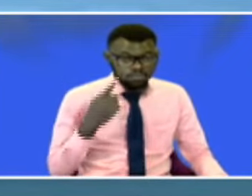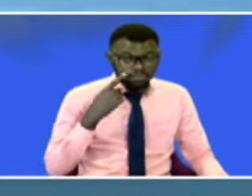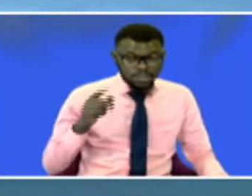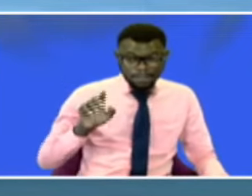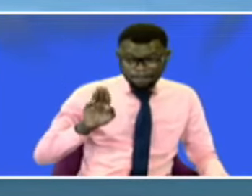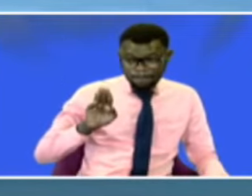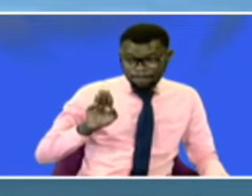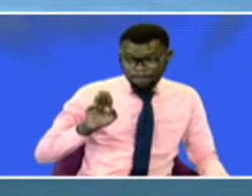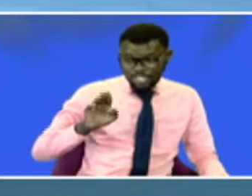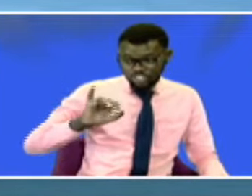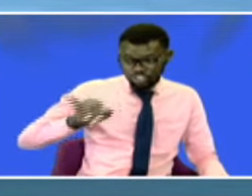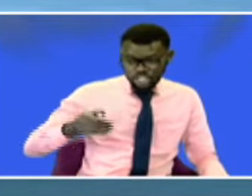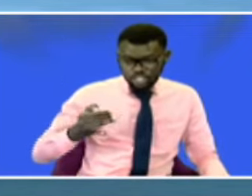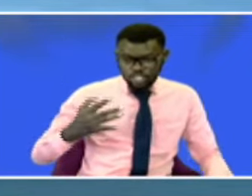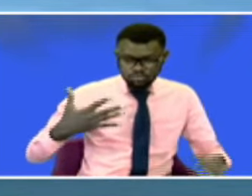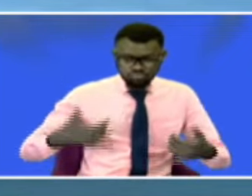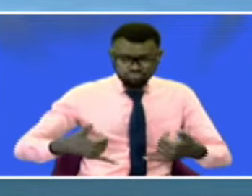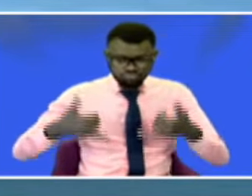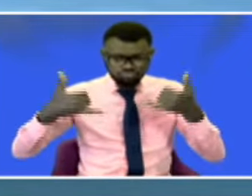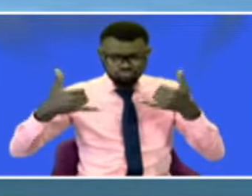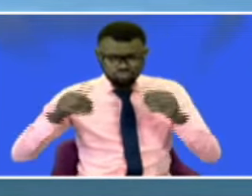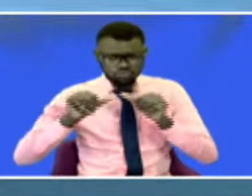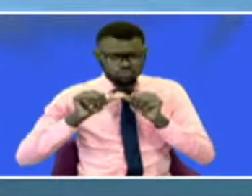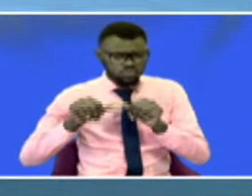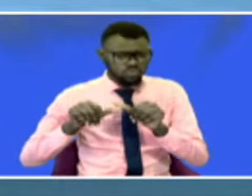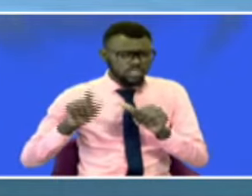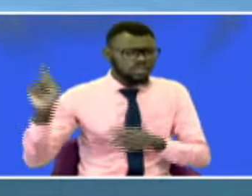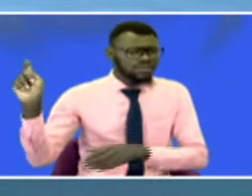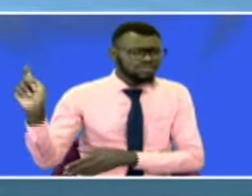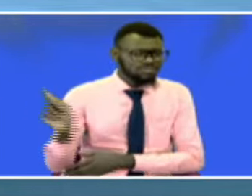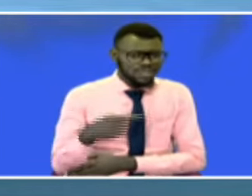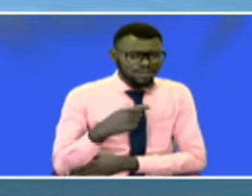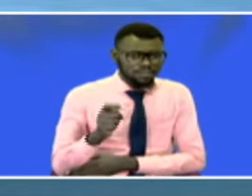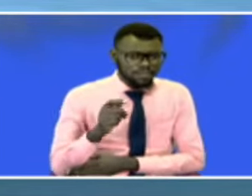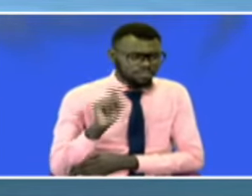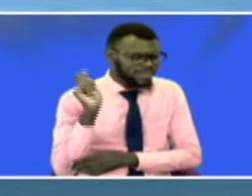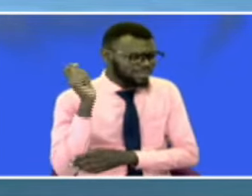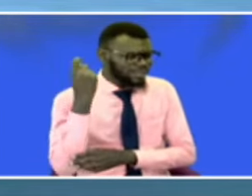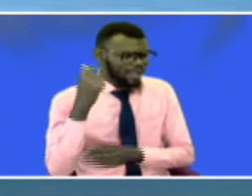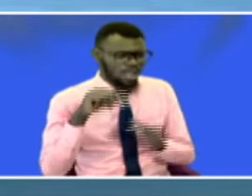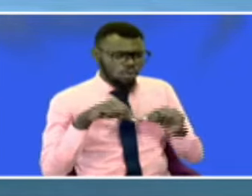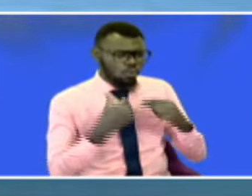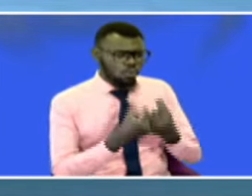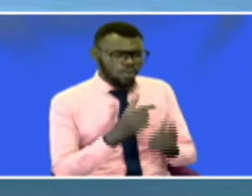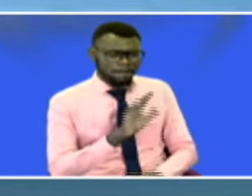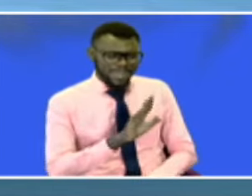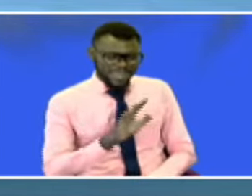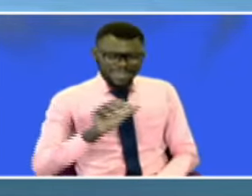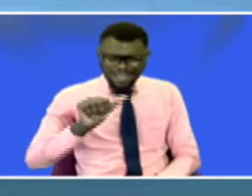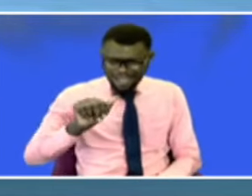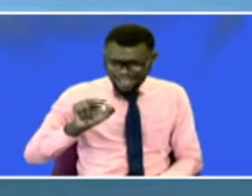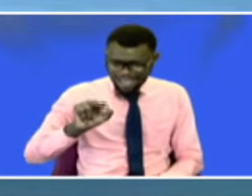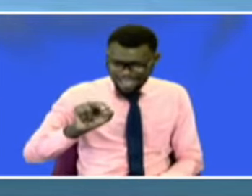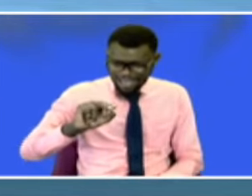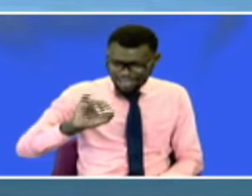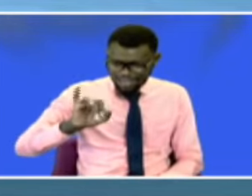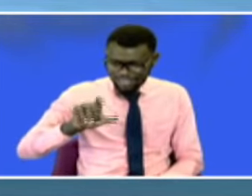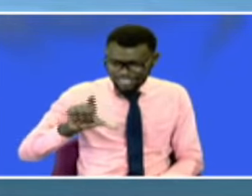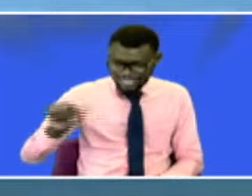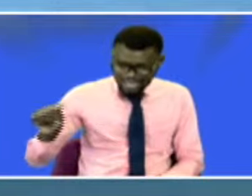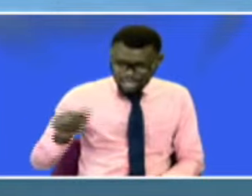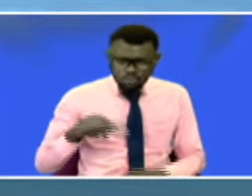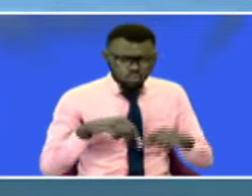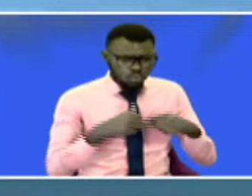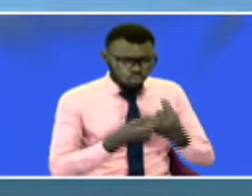Cup that has been going on. And Team Kenya still on the summit of Group B. Angelo Kutoi and all the members of Team Kenya